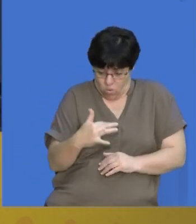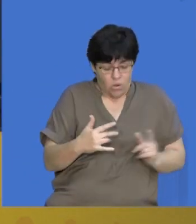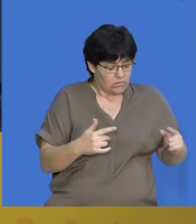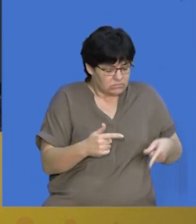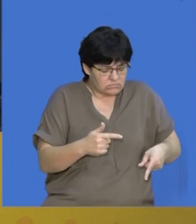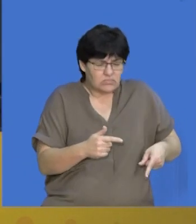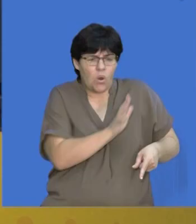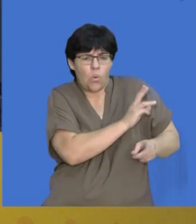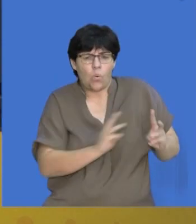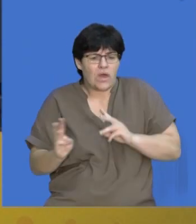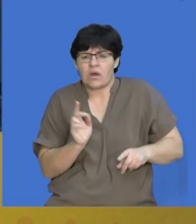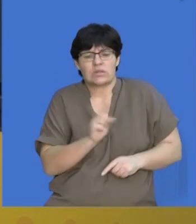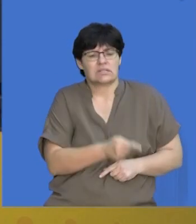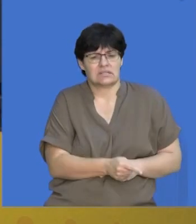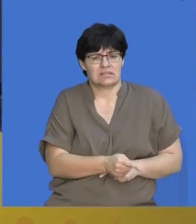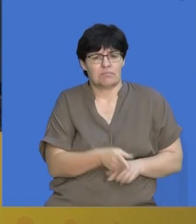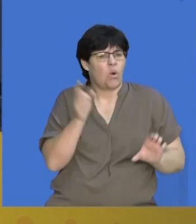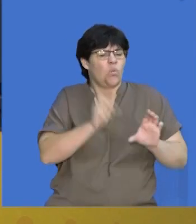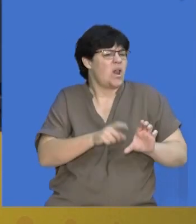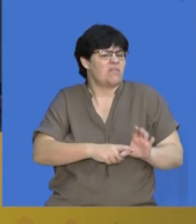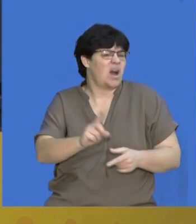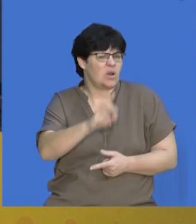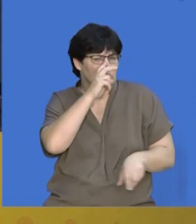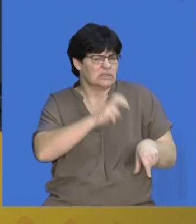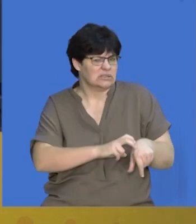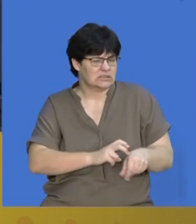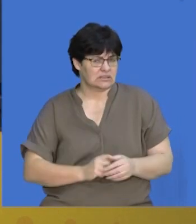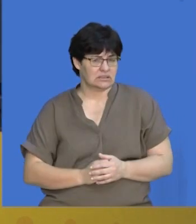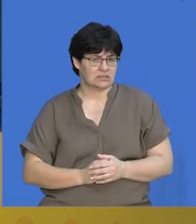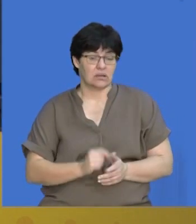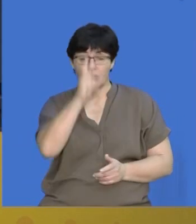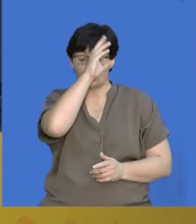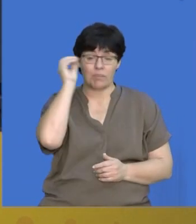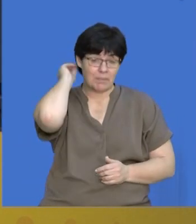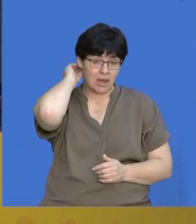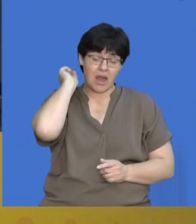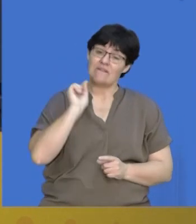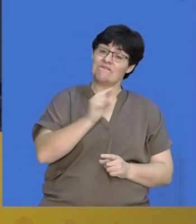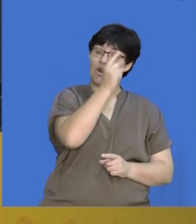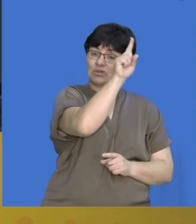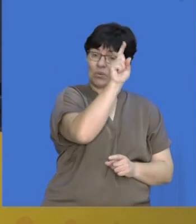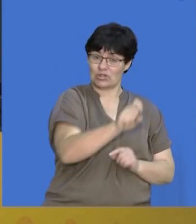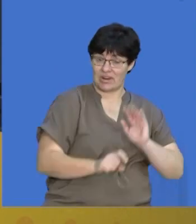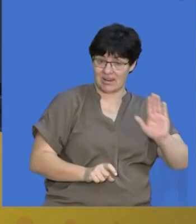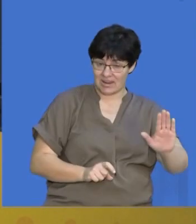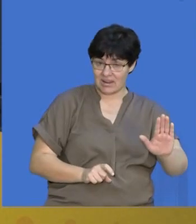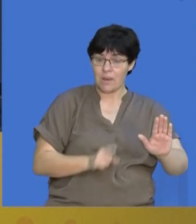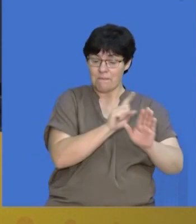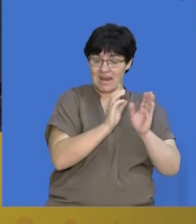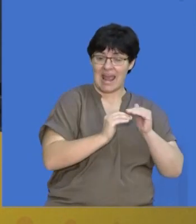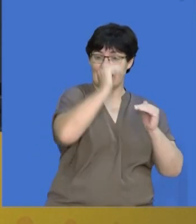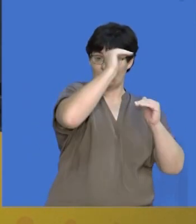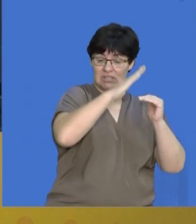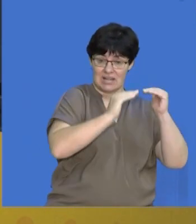requires, again, qualifiers. What type of qualifiers? Remember, in our first question, we dealt with increasing